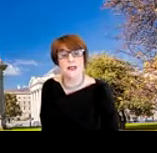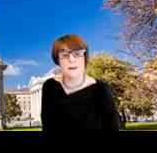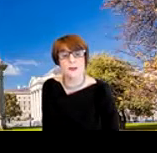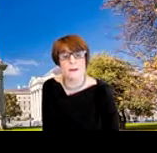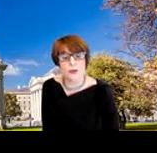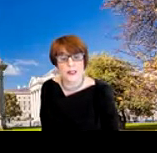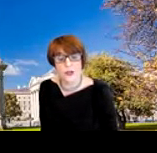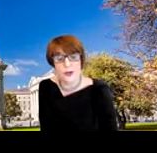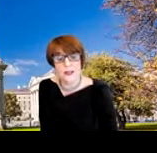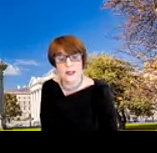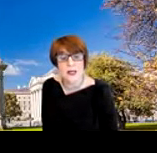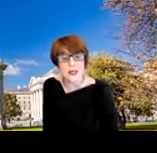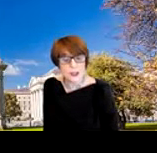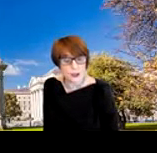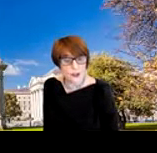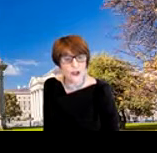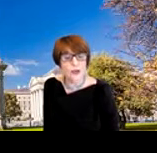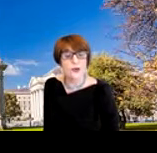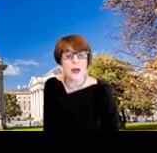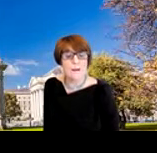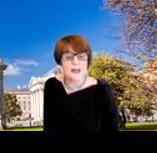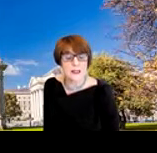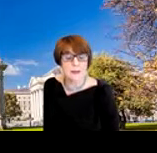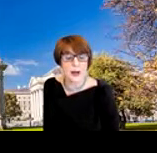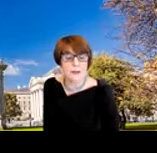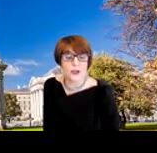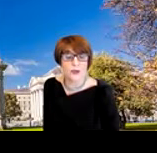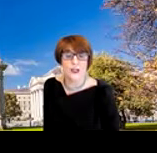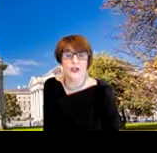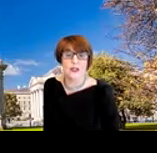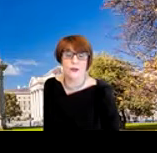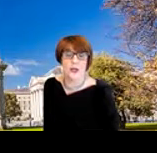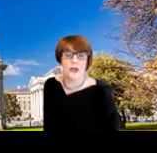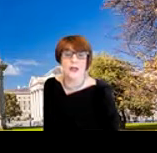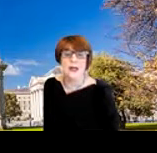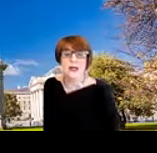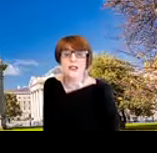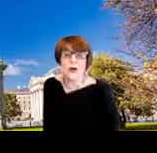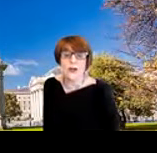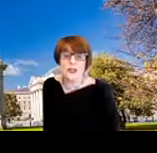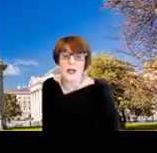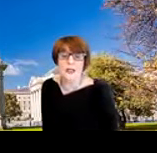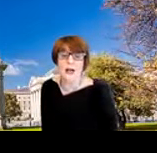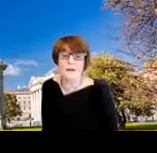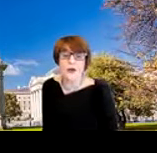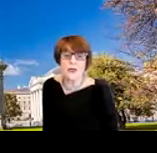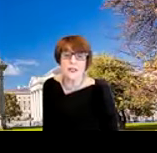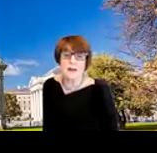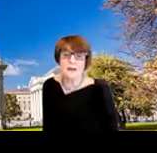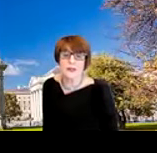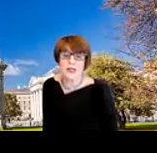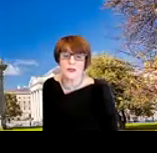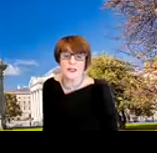May to September 2020. Survey 2, May to September 2021. So at time 1, we